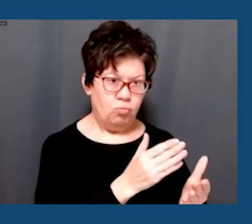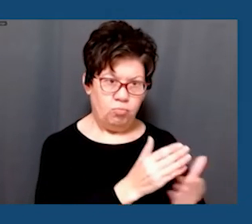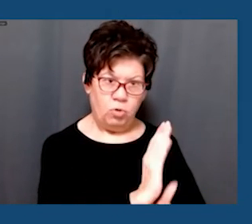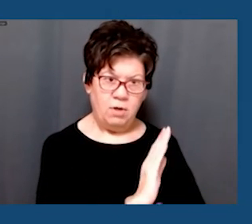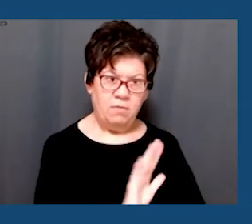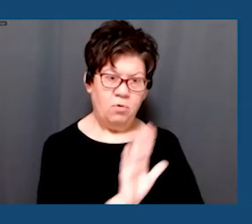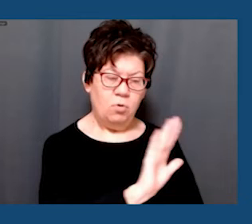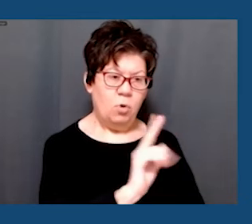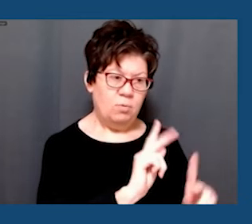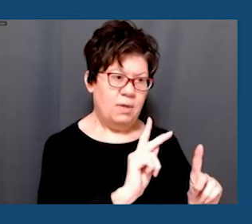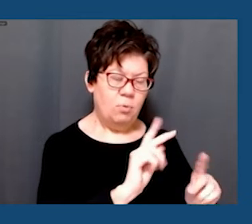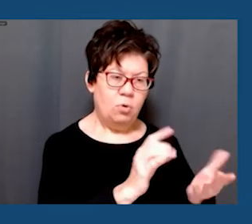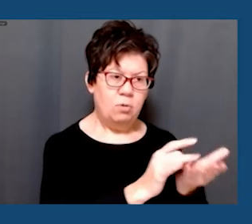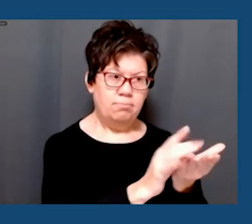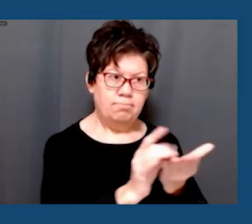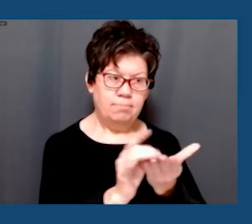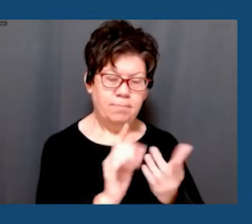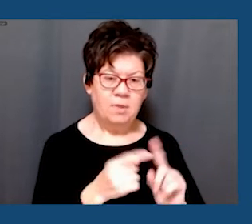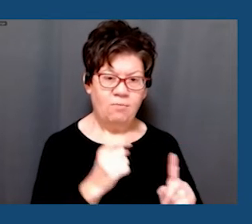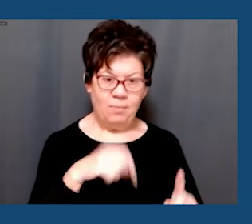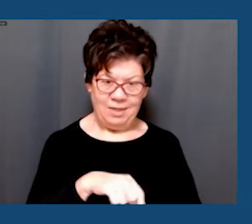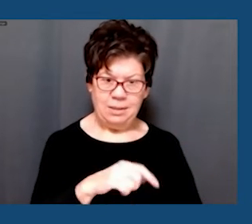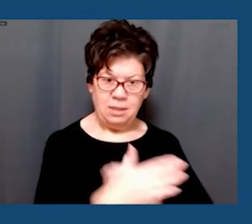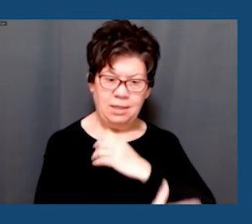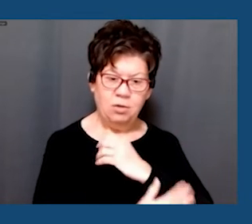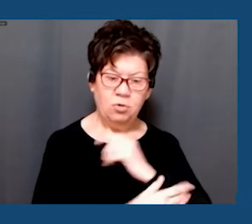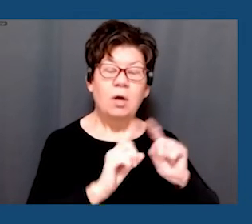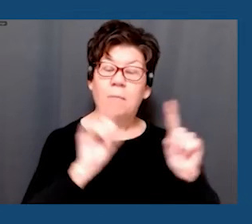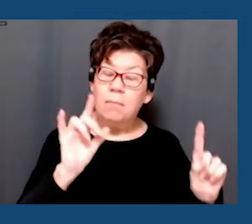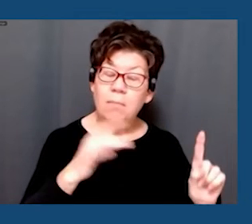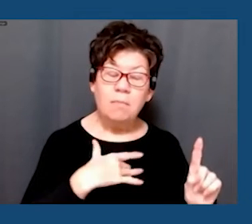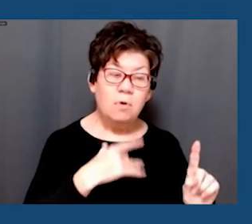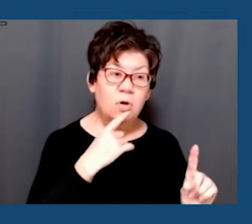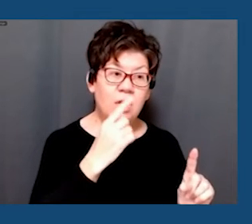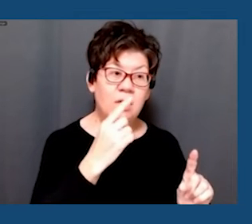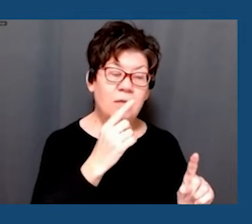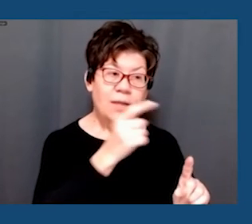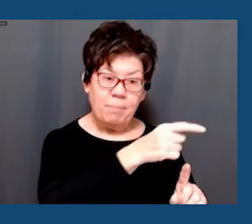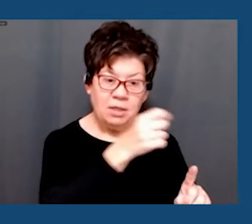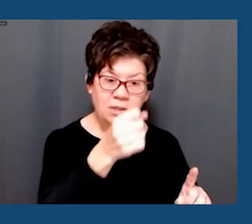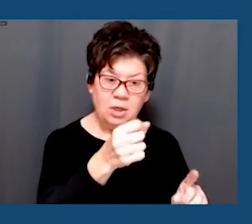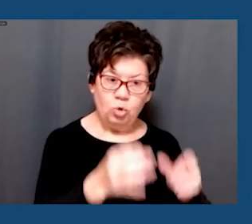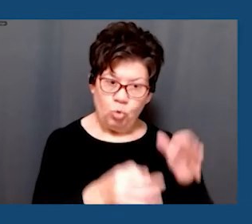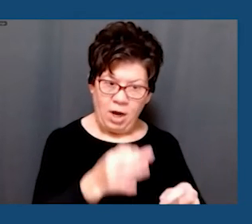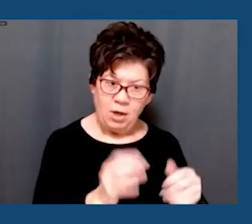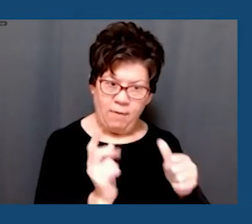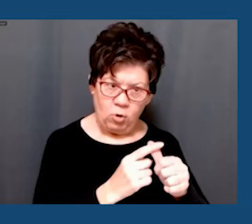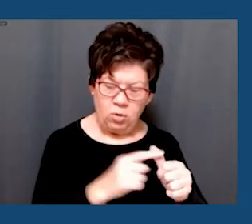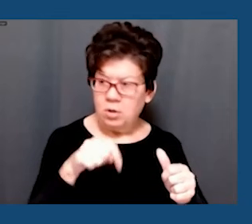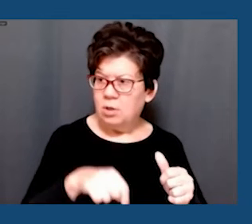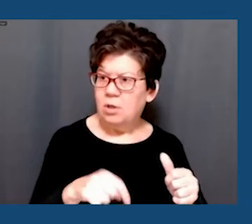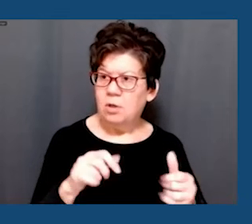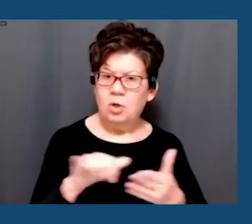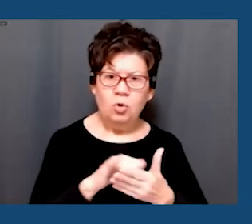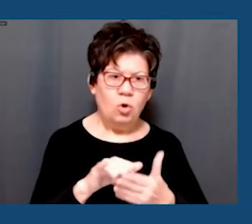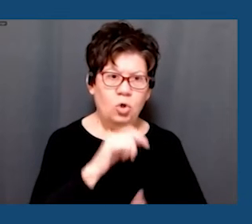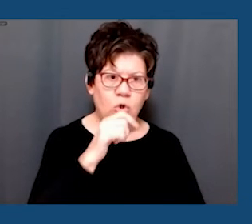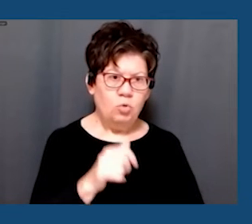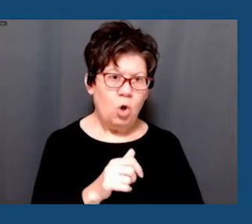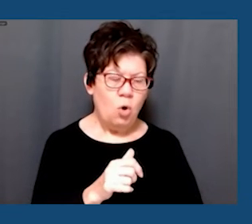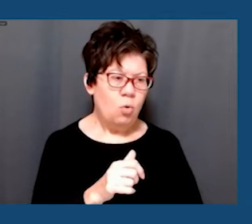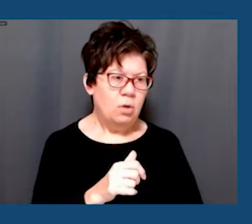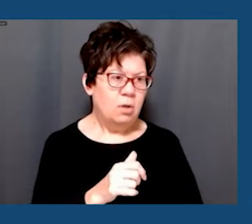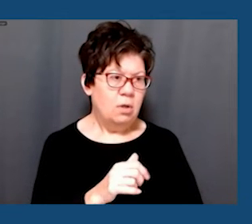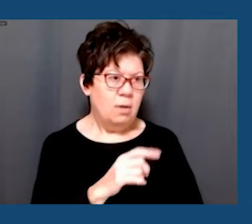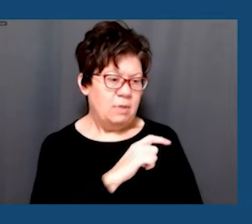deported from this country. But I wanted to make sure they go through a trial and incarceration first, because you don't do that in the state of New York. You don't lay a hand on a police officer doing